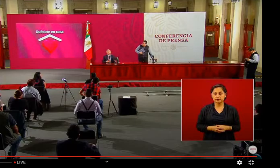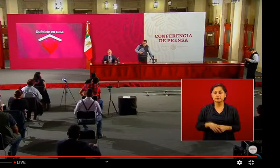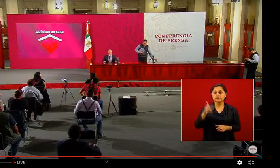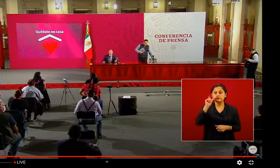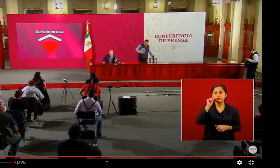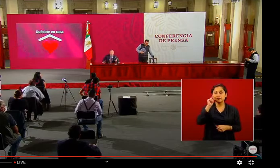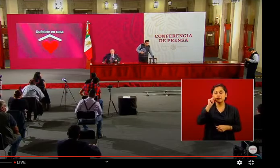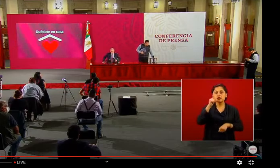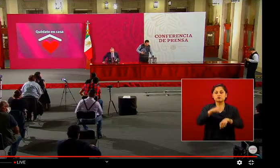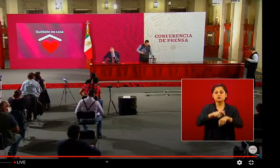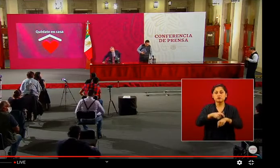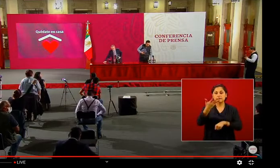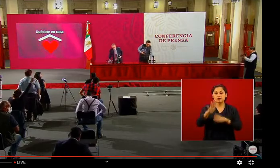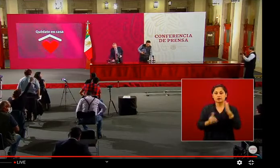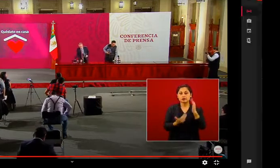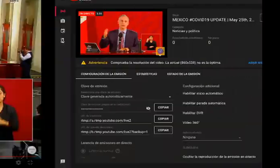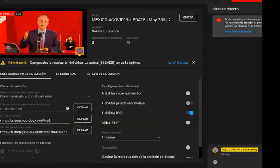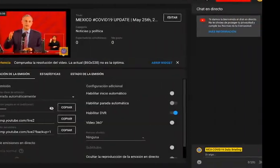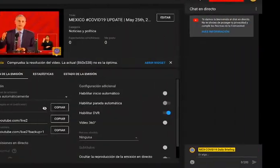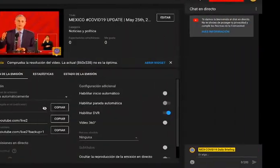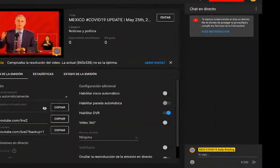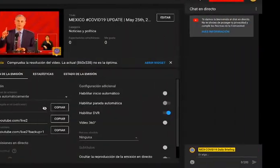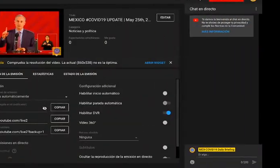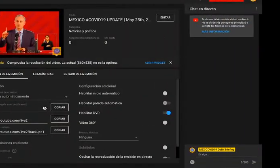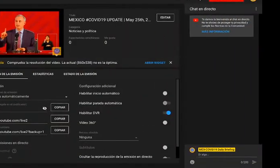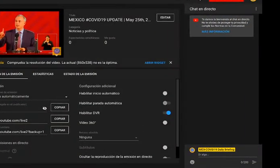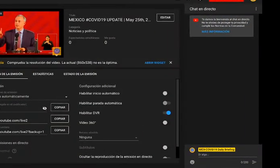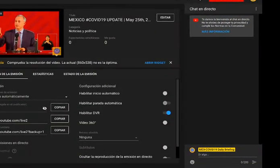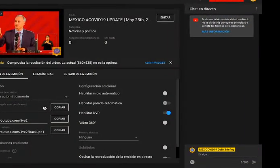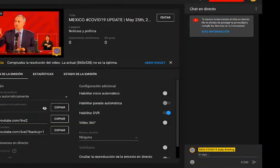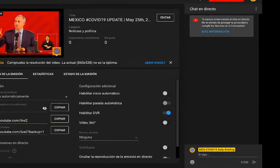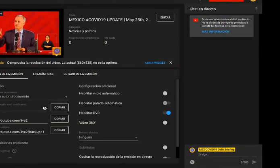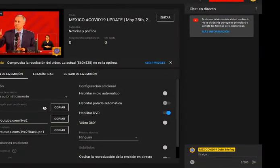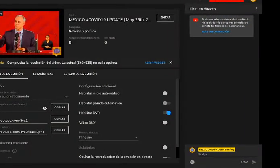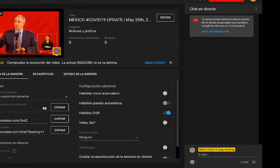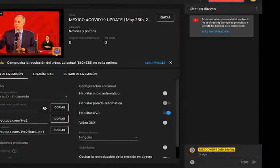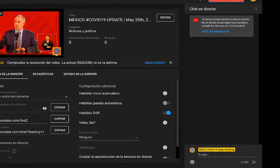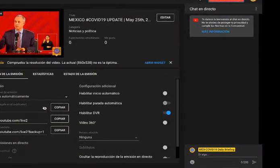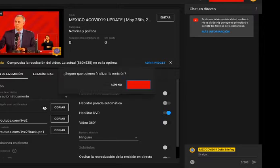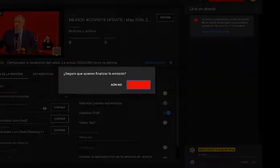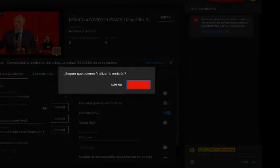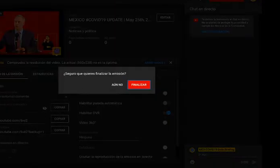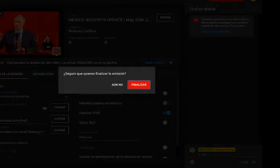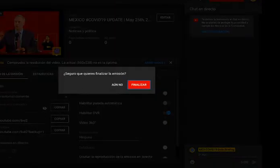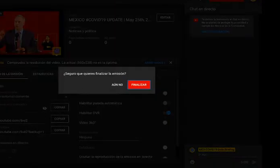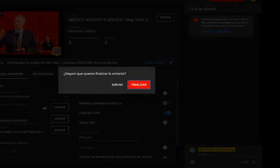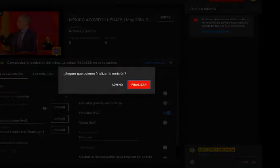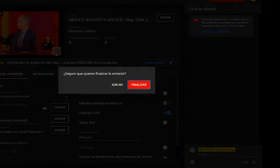to the public. Thank you so much. This will be tomorrow at 10 a.m.